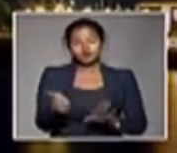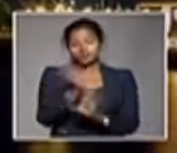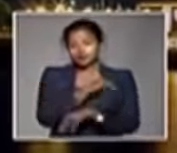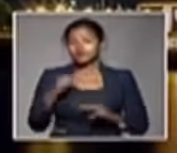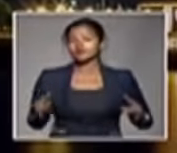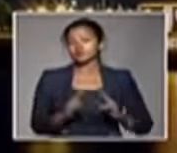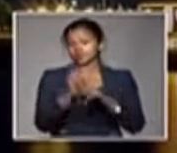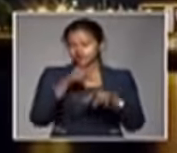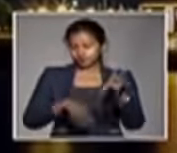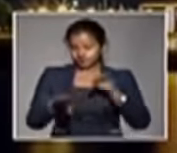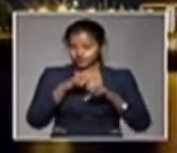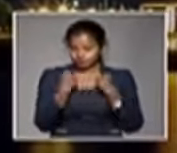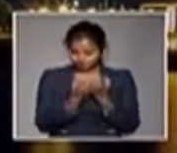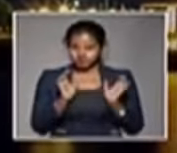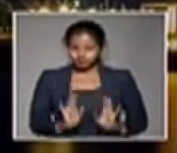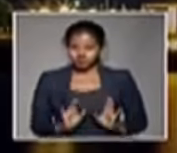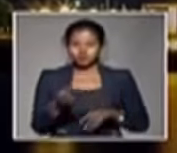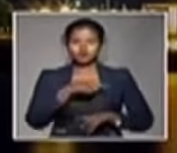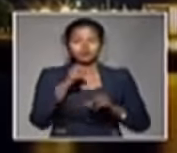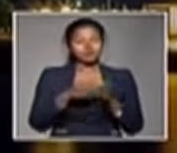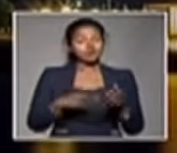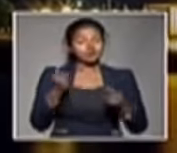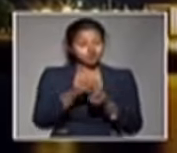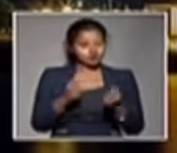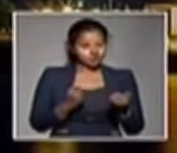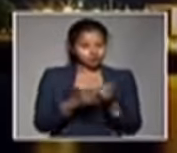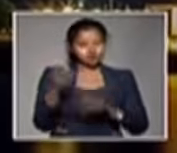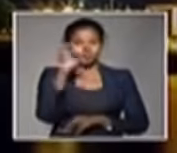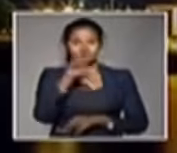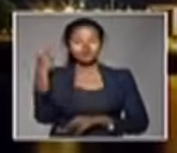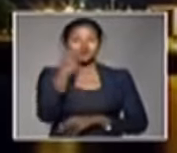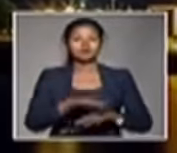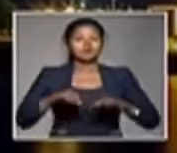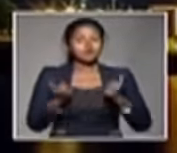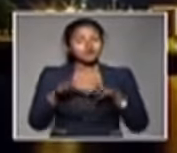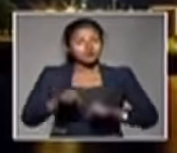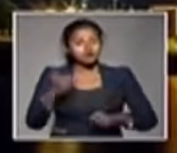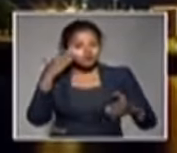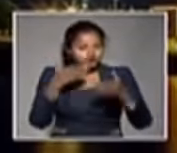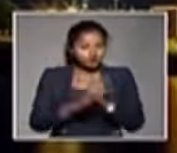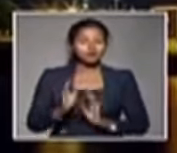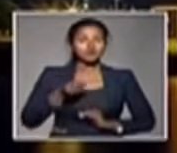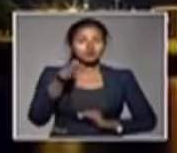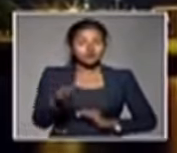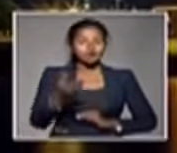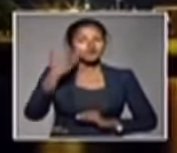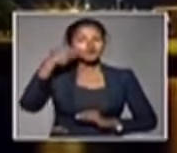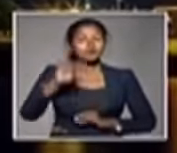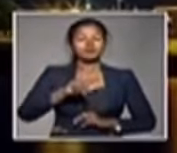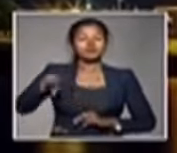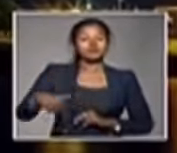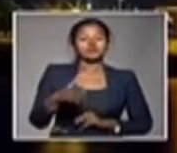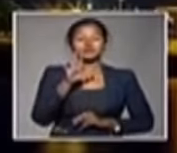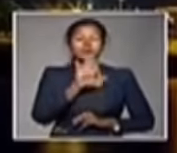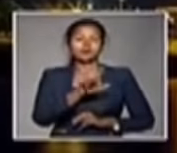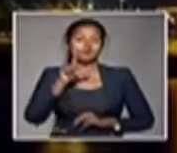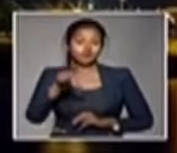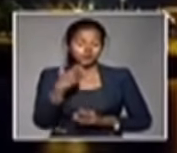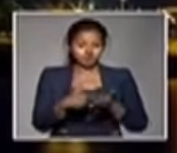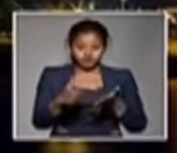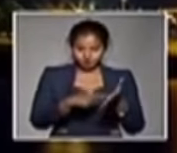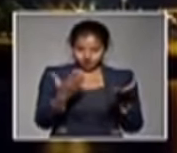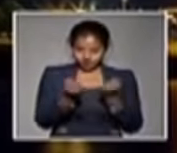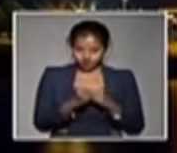parliamentary session. The provisions that would allow dual citizens to hold public office was passed following a vote during the committee